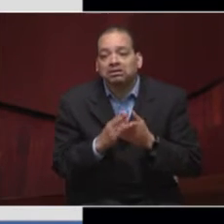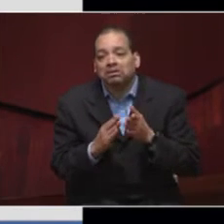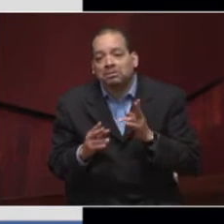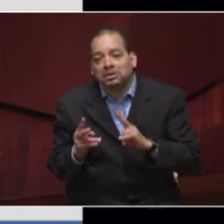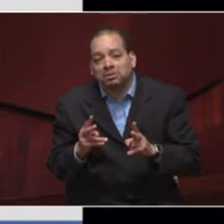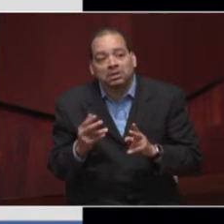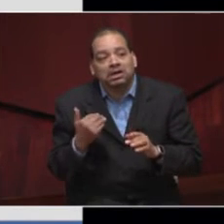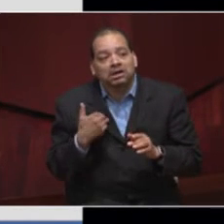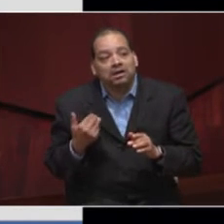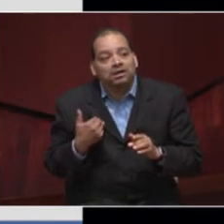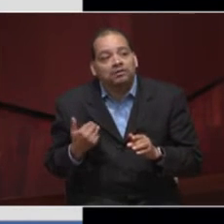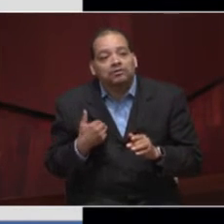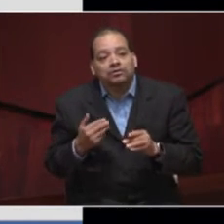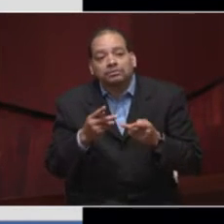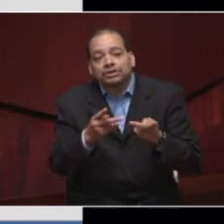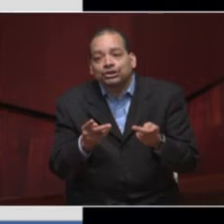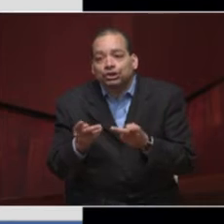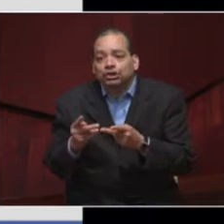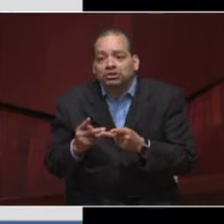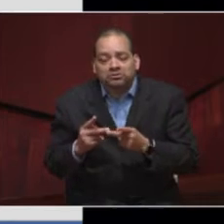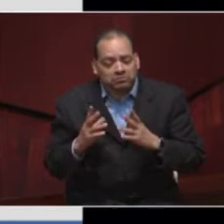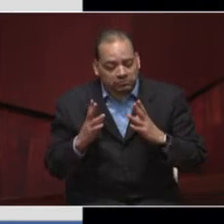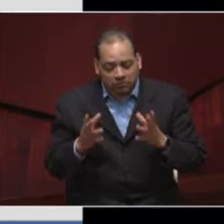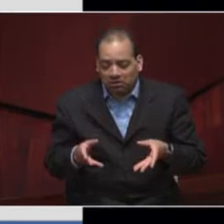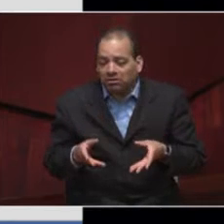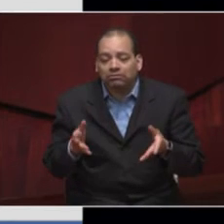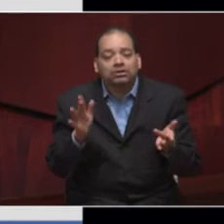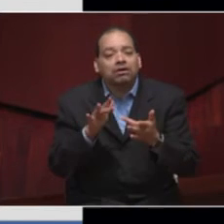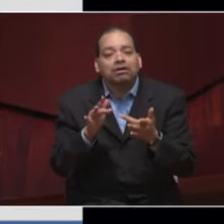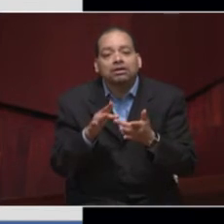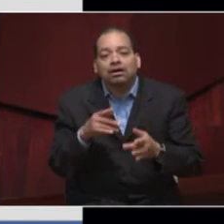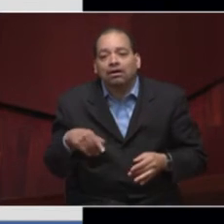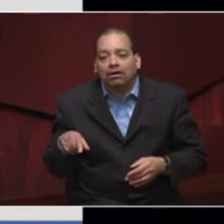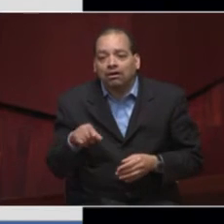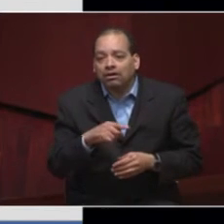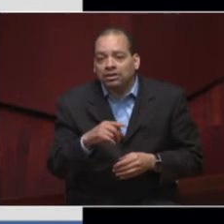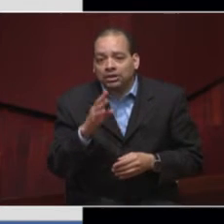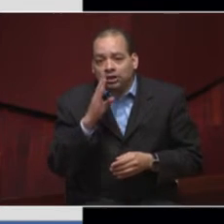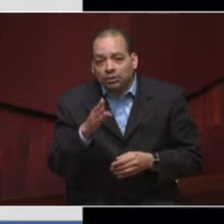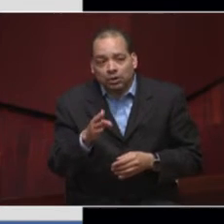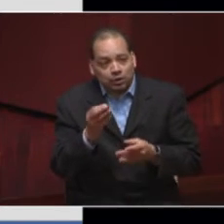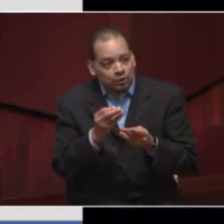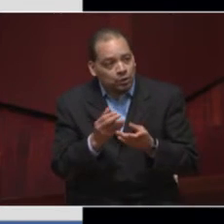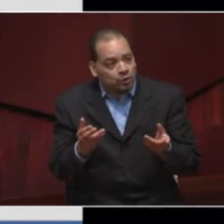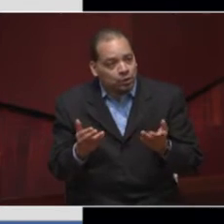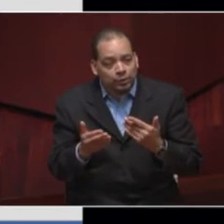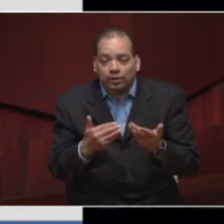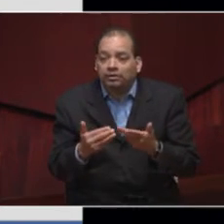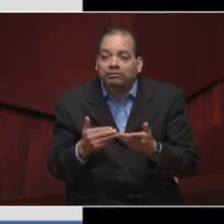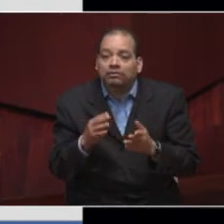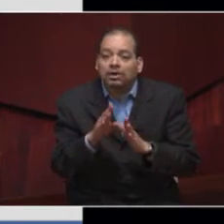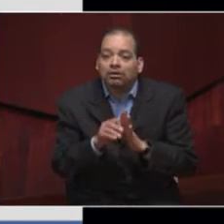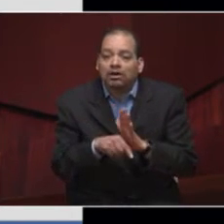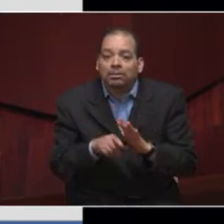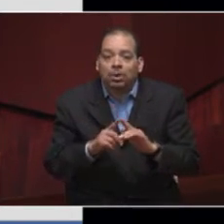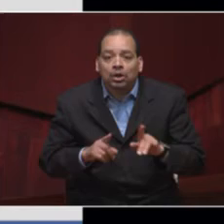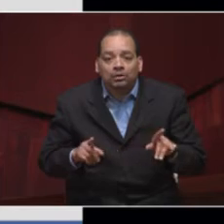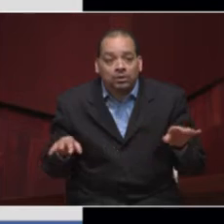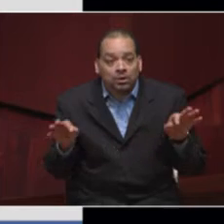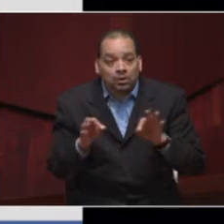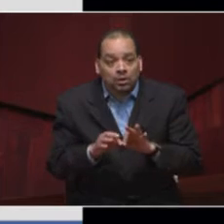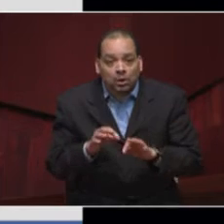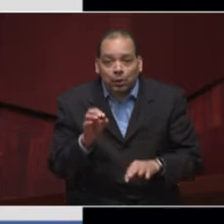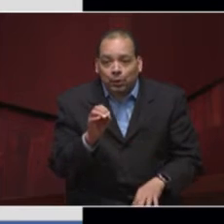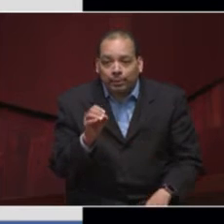organization, certainly feel free to contact us. We can give you any background we have, but obviously OPM would be the best place to go as